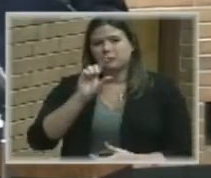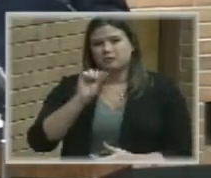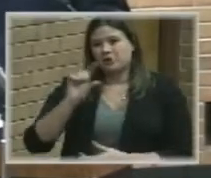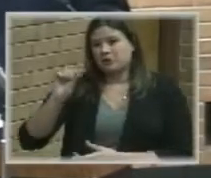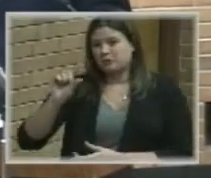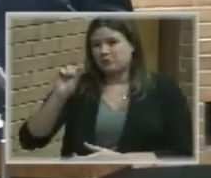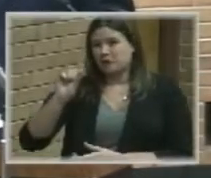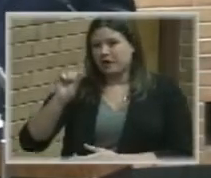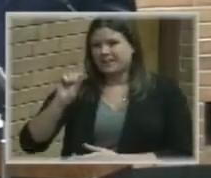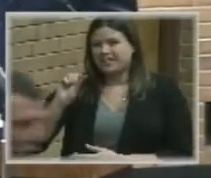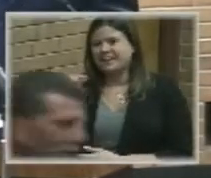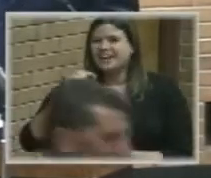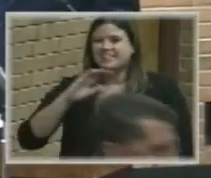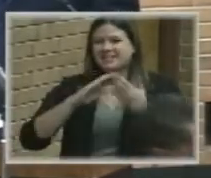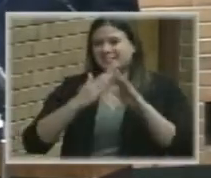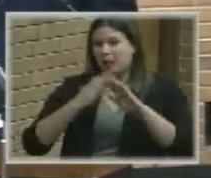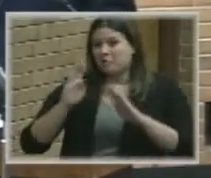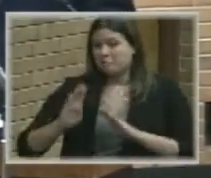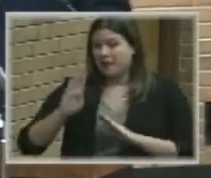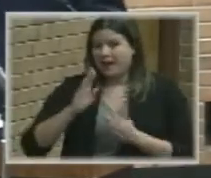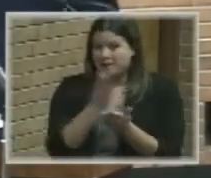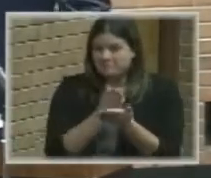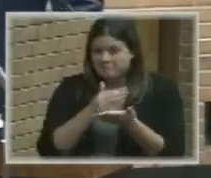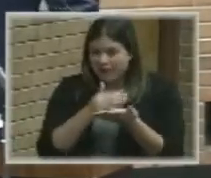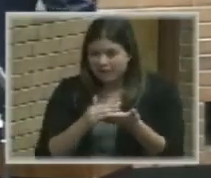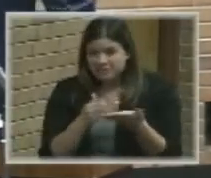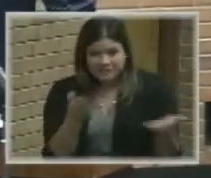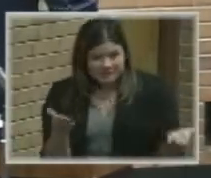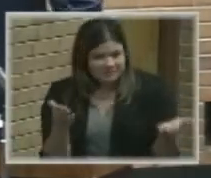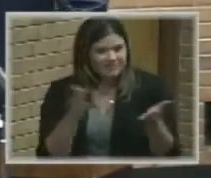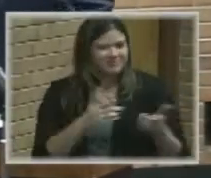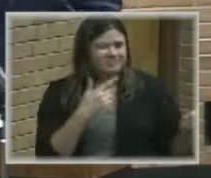budget. I have to go.